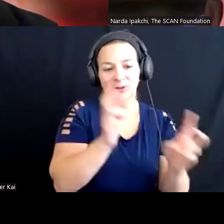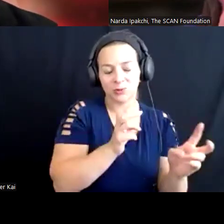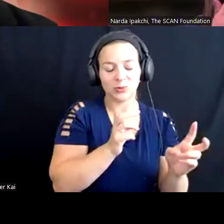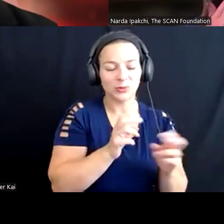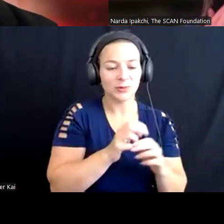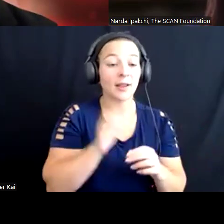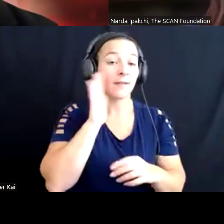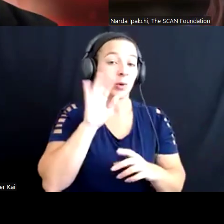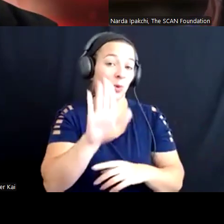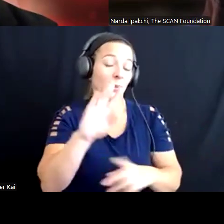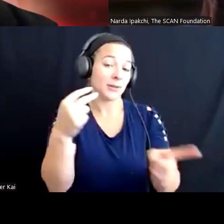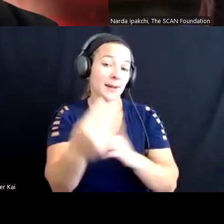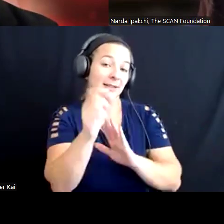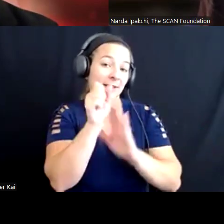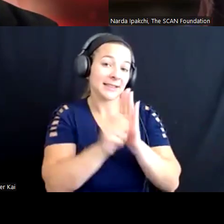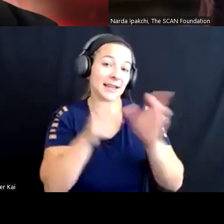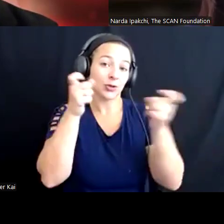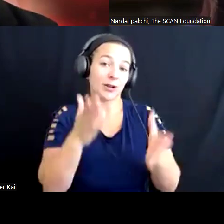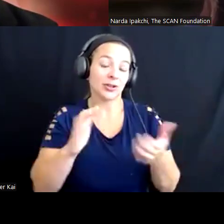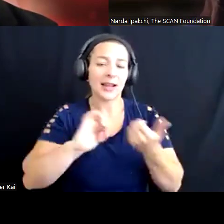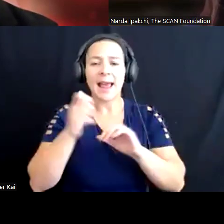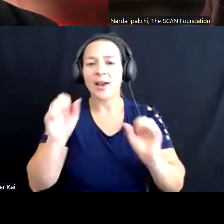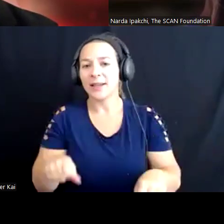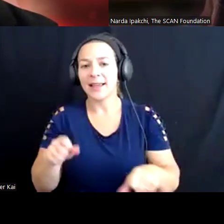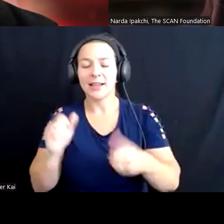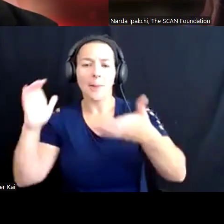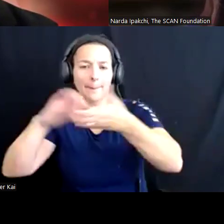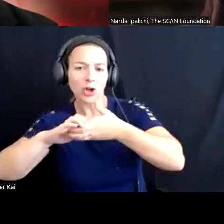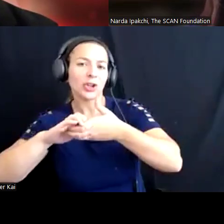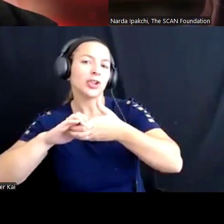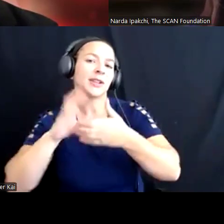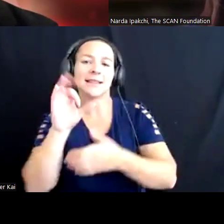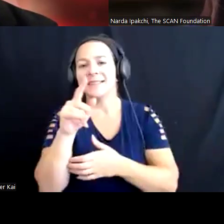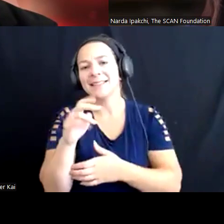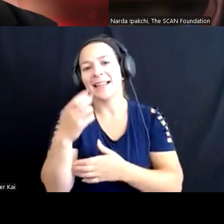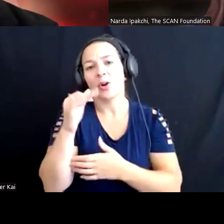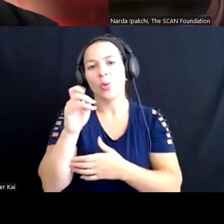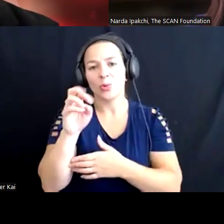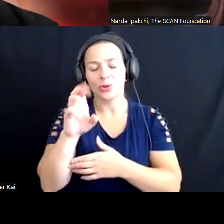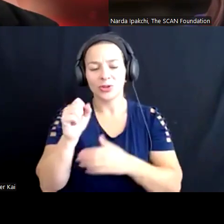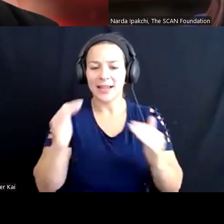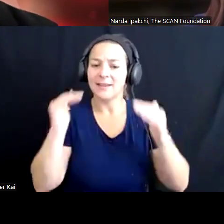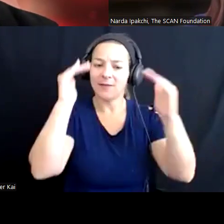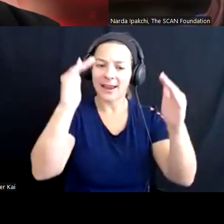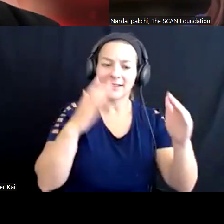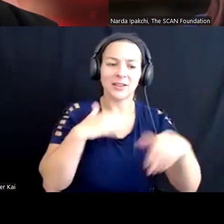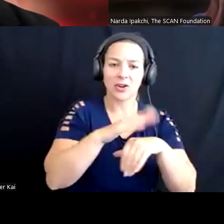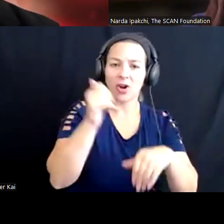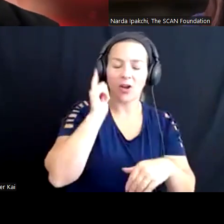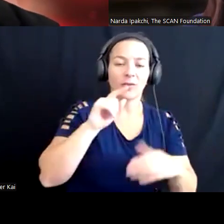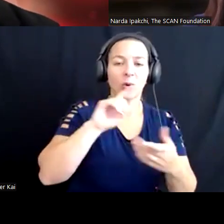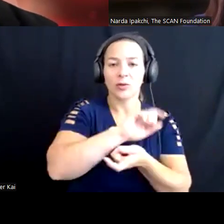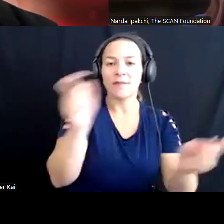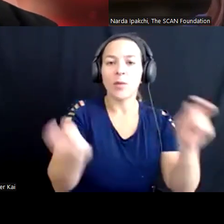state director, how can stakeholders and partners continue to advance the call for system reform at both the state and federal